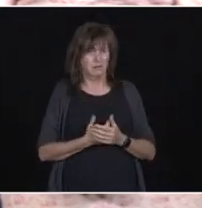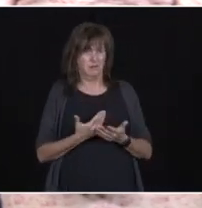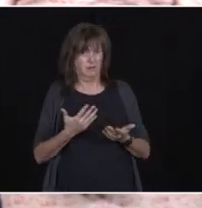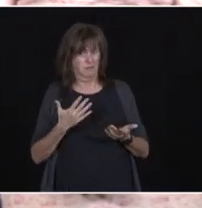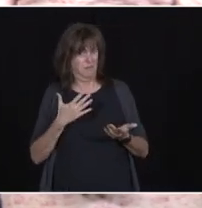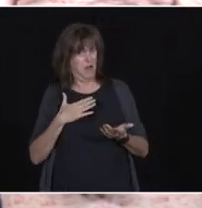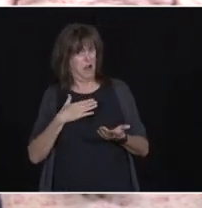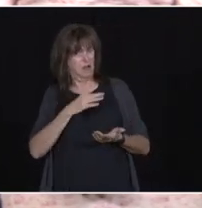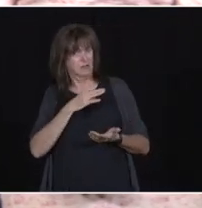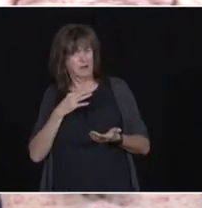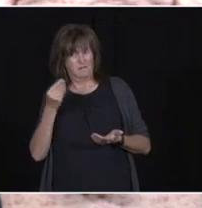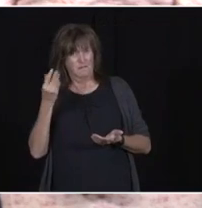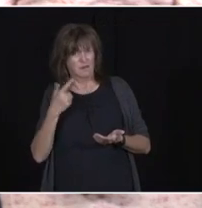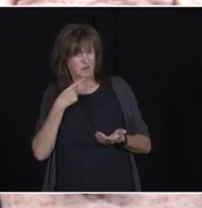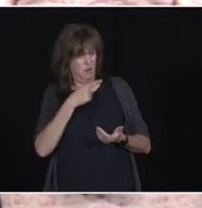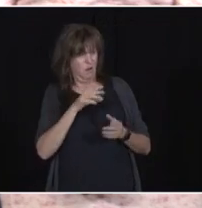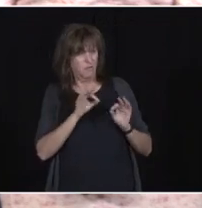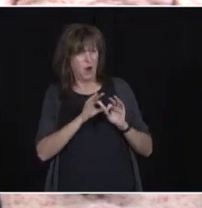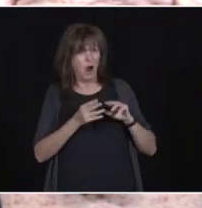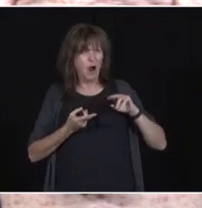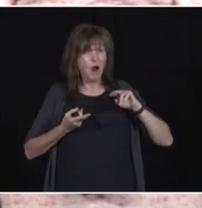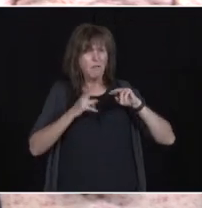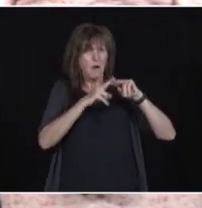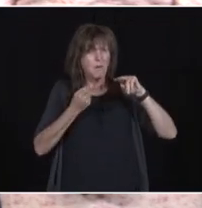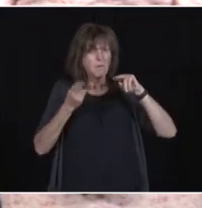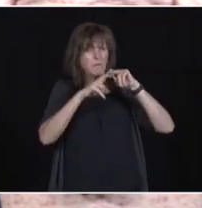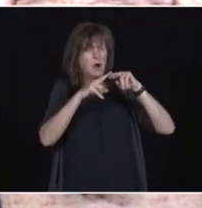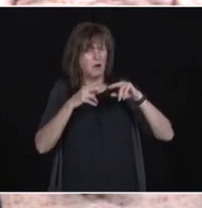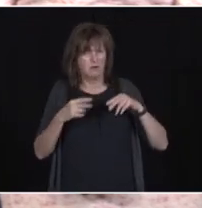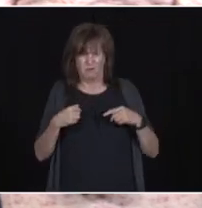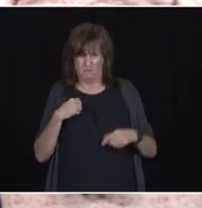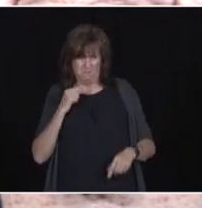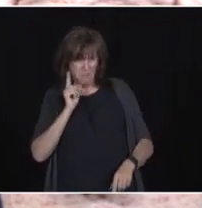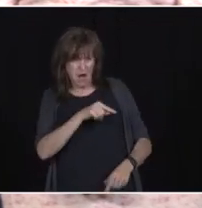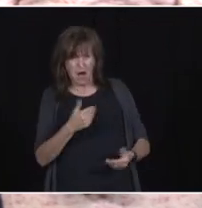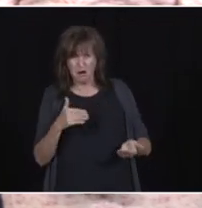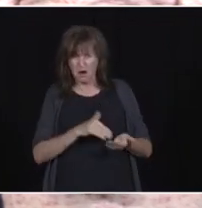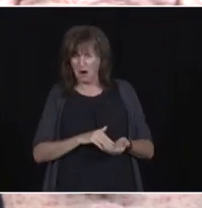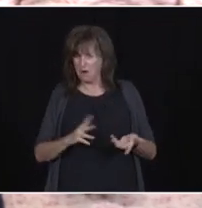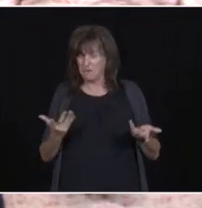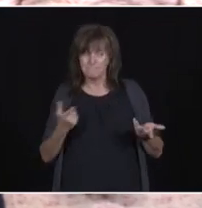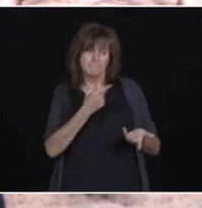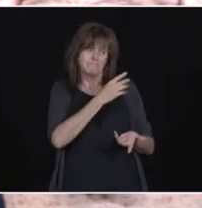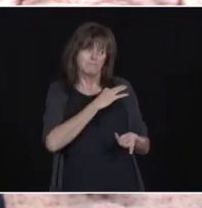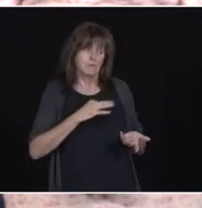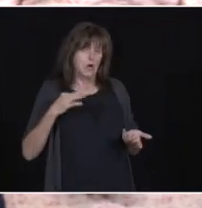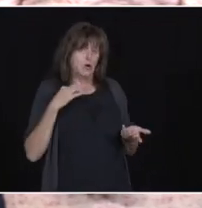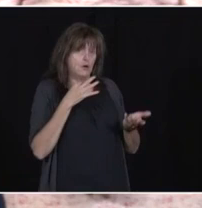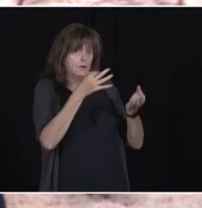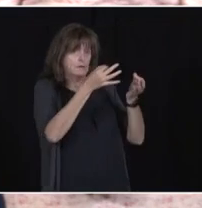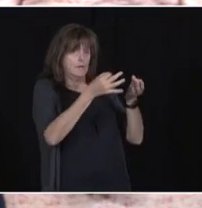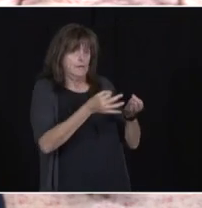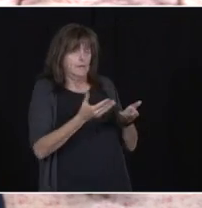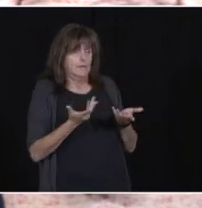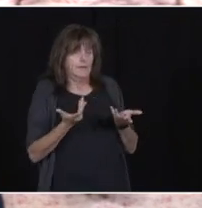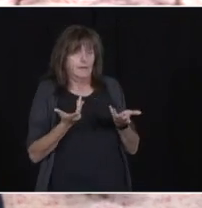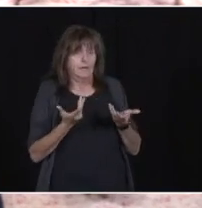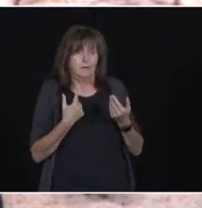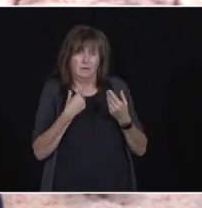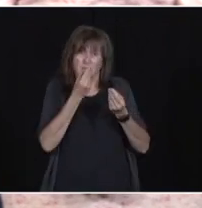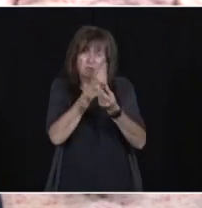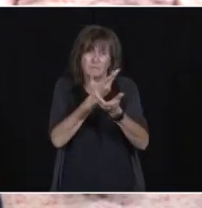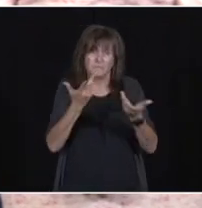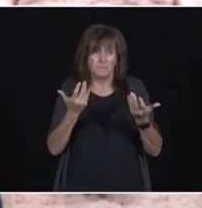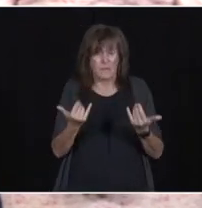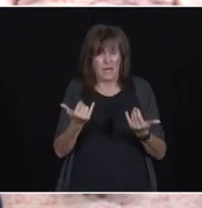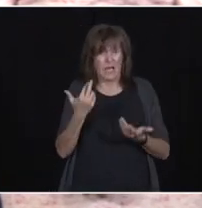So what I understand through the two representatives in that area, businesses are struggling, restaurants are struggling. Maybe things have